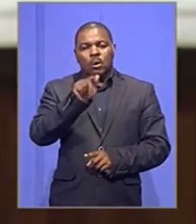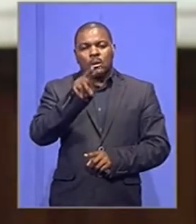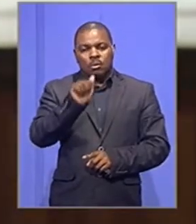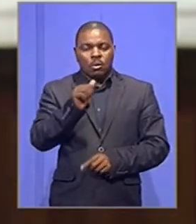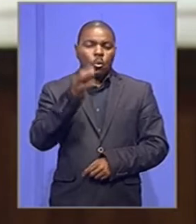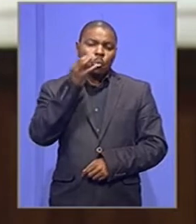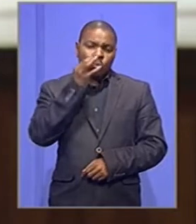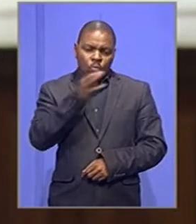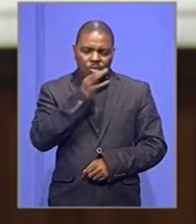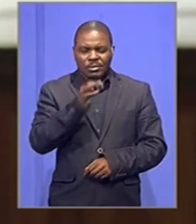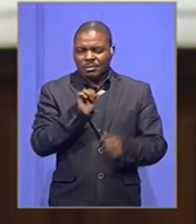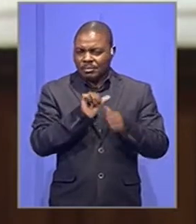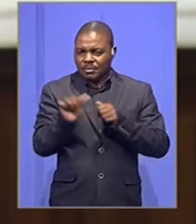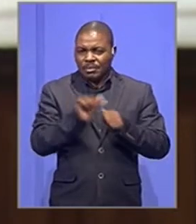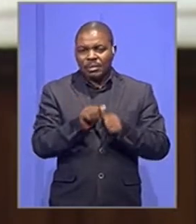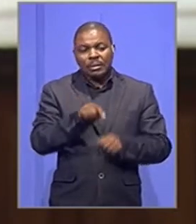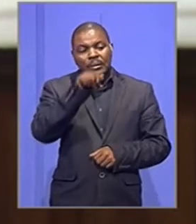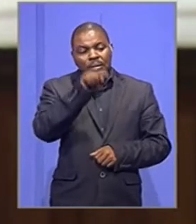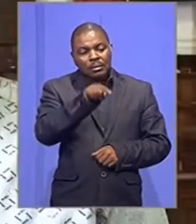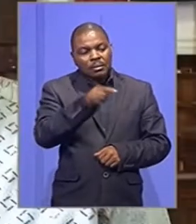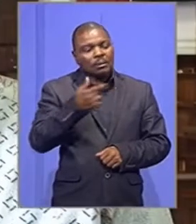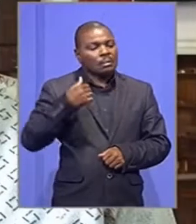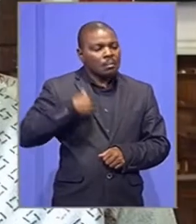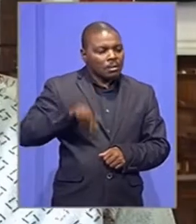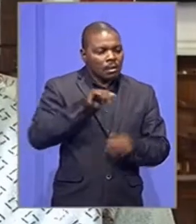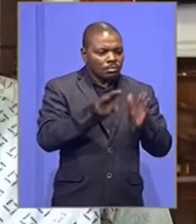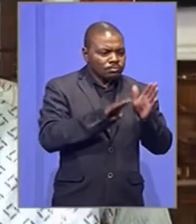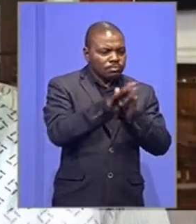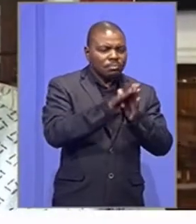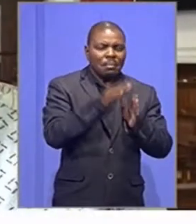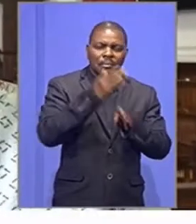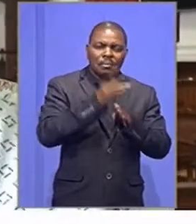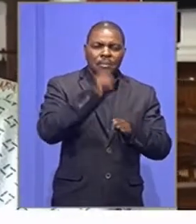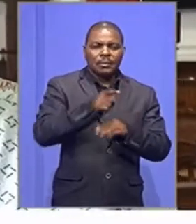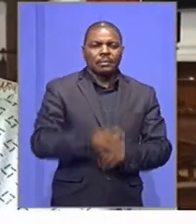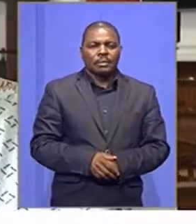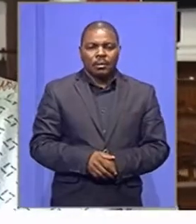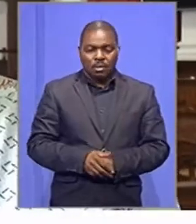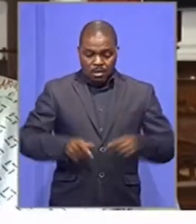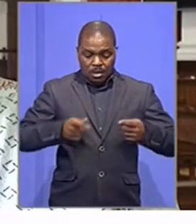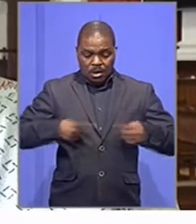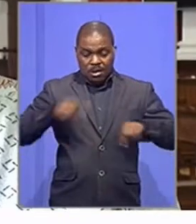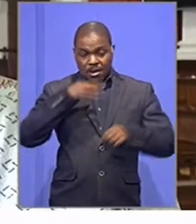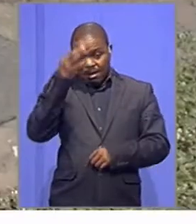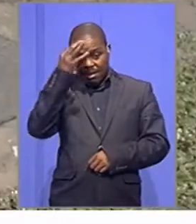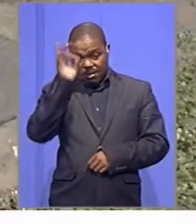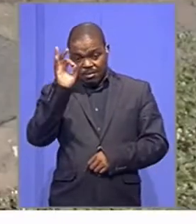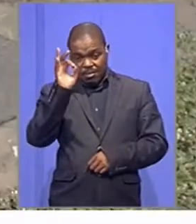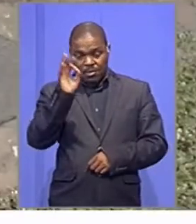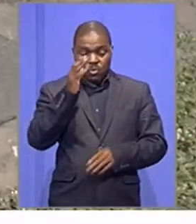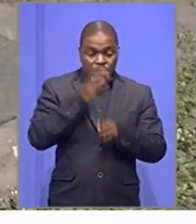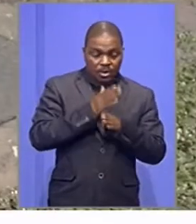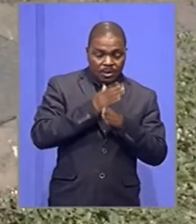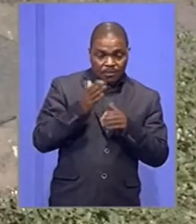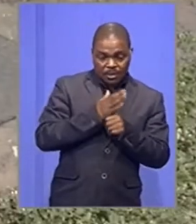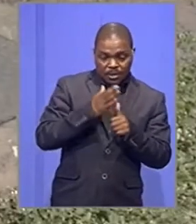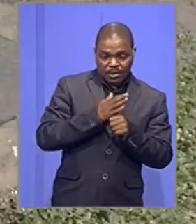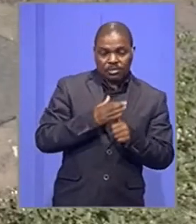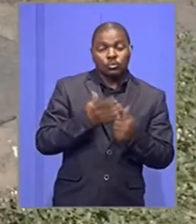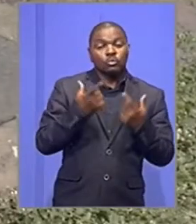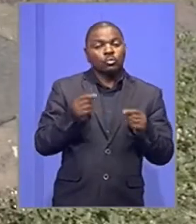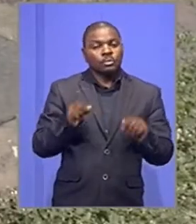ntshetsopele ya boetapele makgotleng a metse. Ntho tsohle tse re di etsang re le mmuso re ke re qale pele ka hore batho